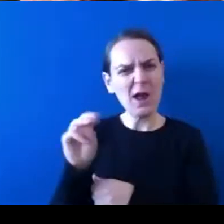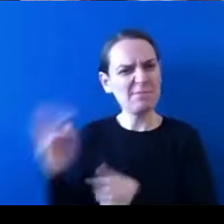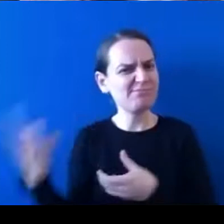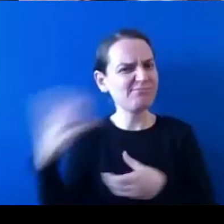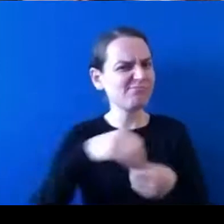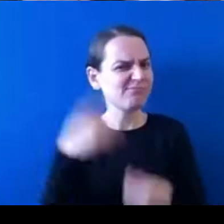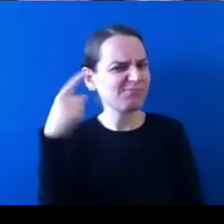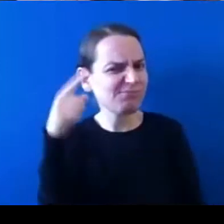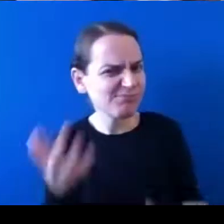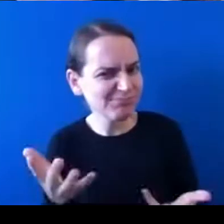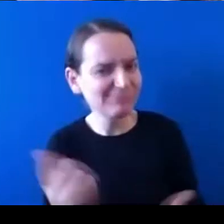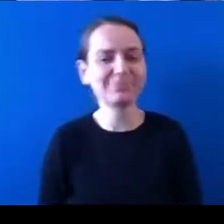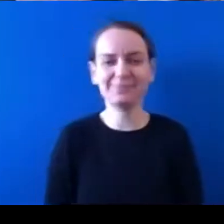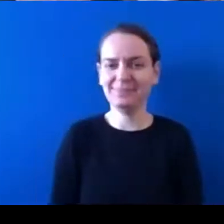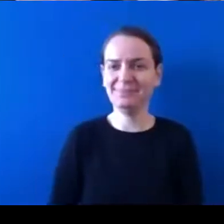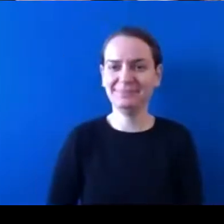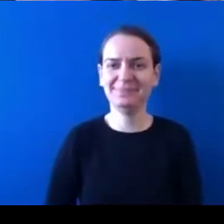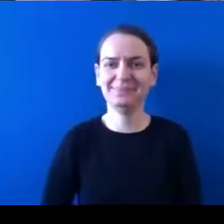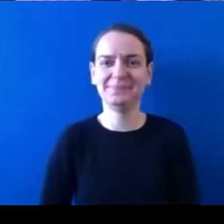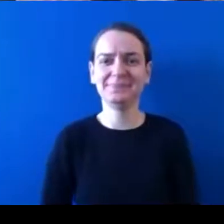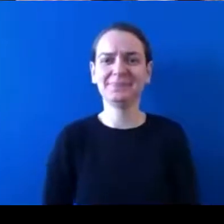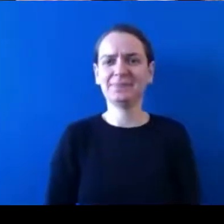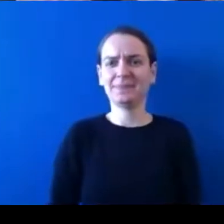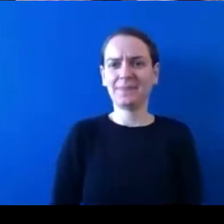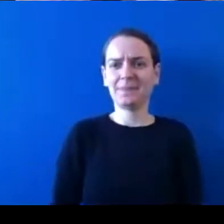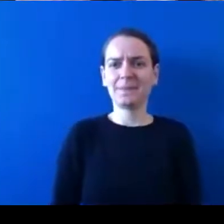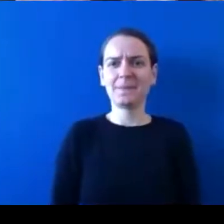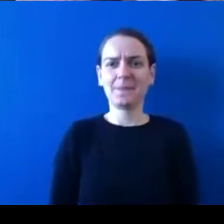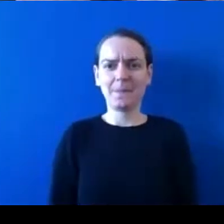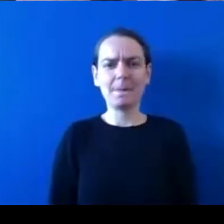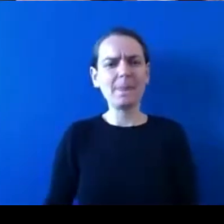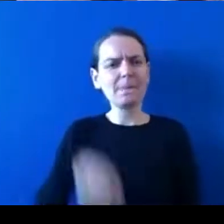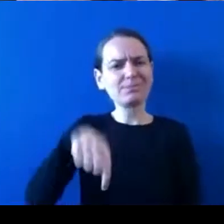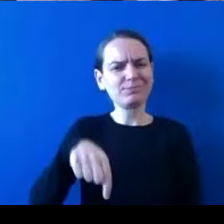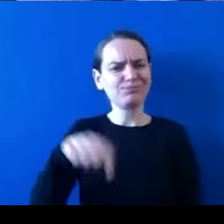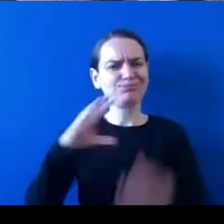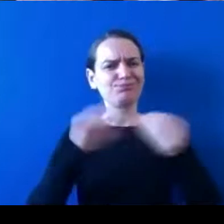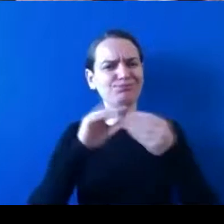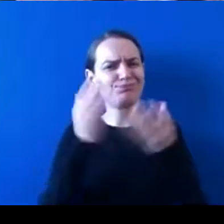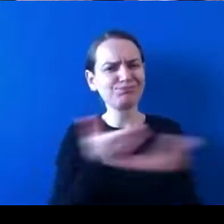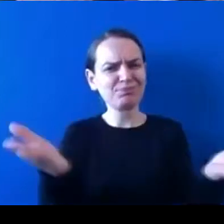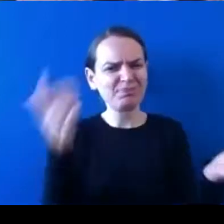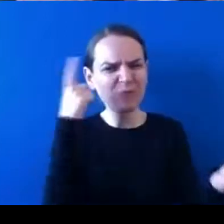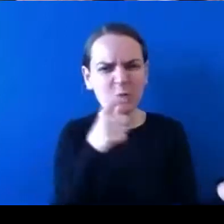This presentation is geared towards high school students, their families,